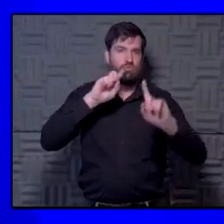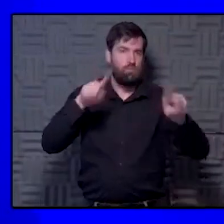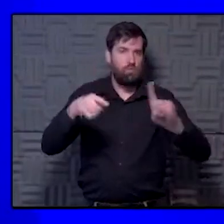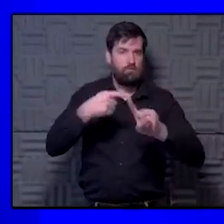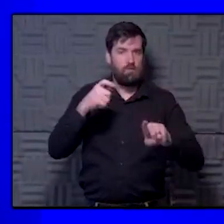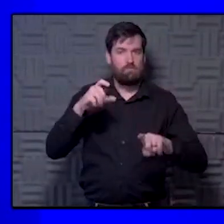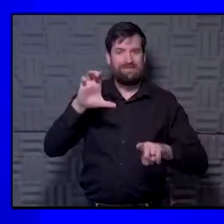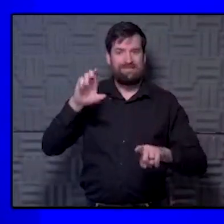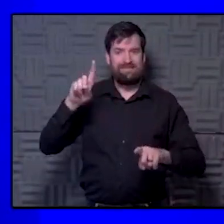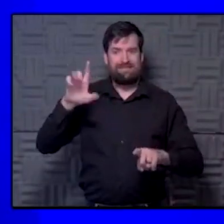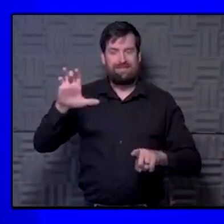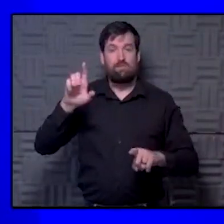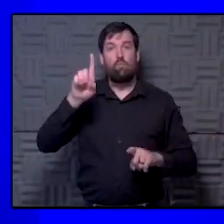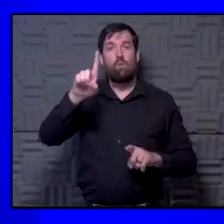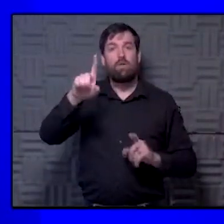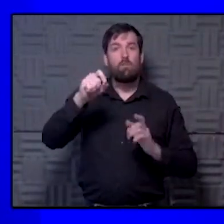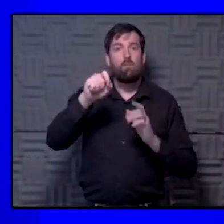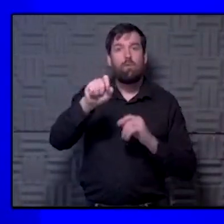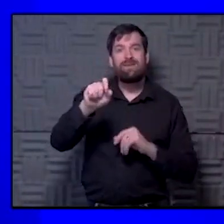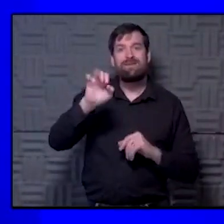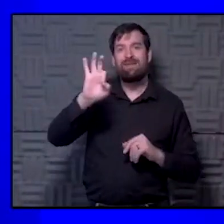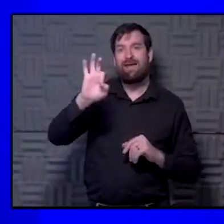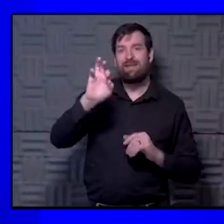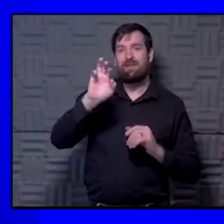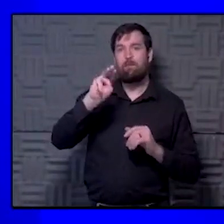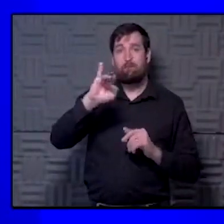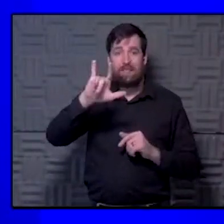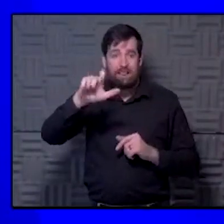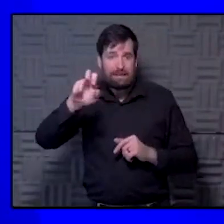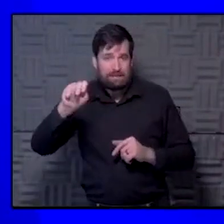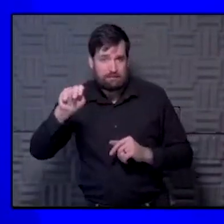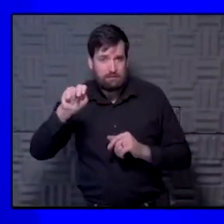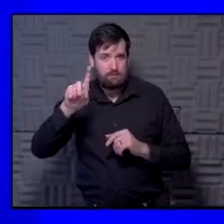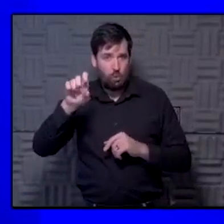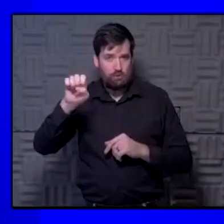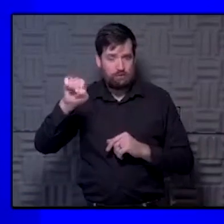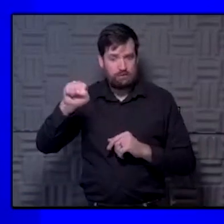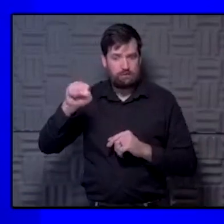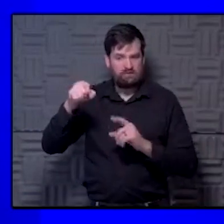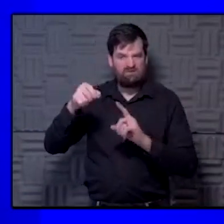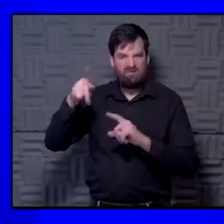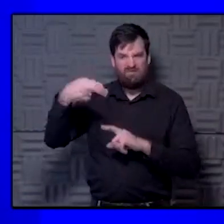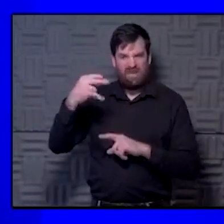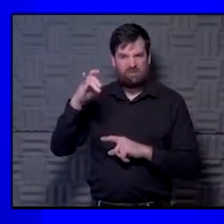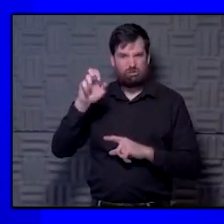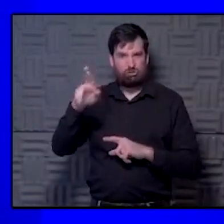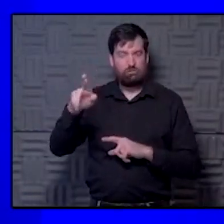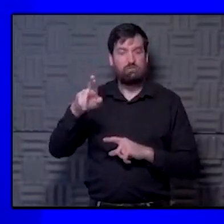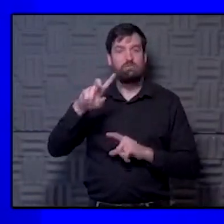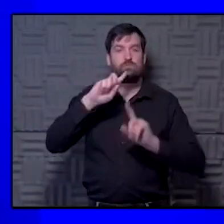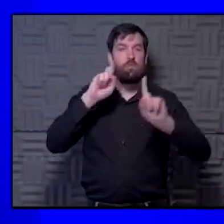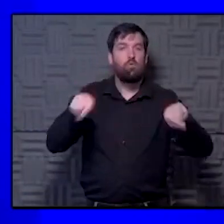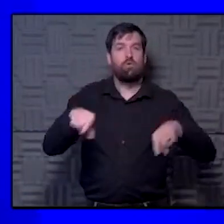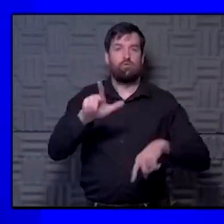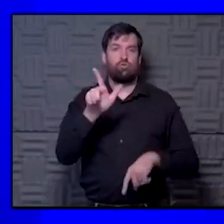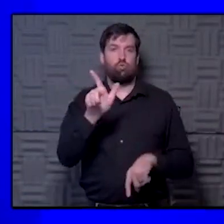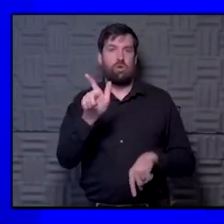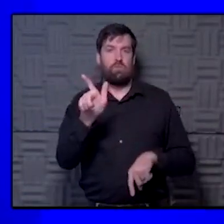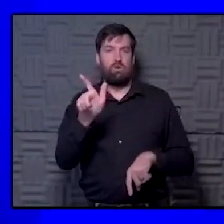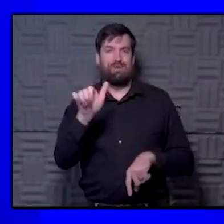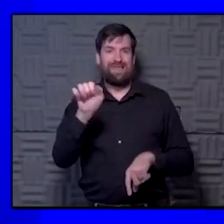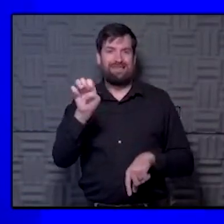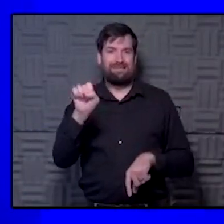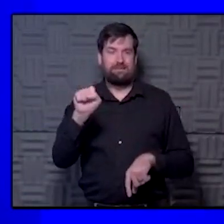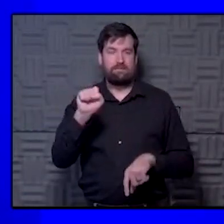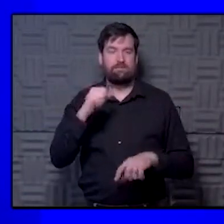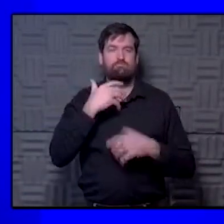was 1.9 million doses of Pfizer vaccine that were given in that report. And they reported 21 cases of